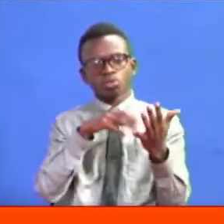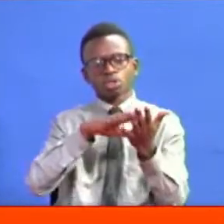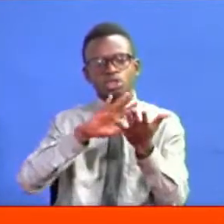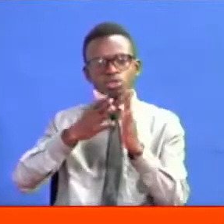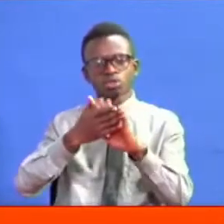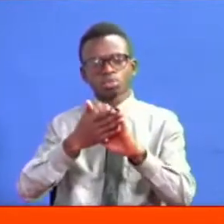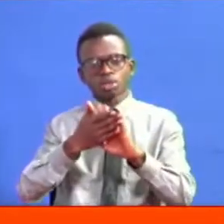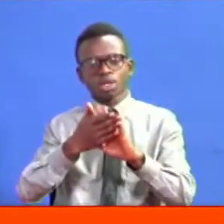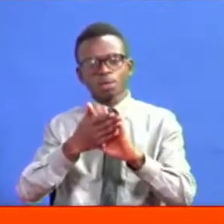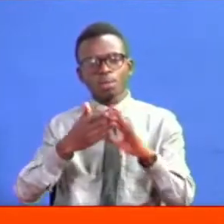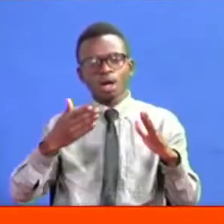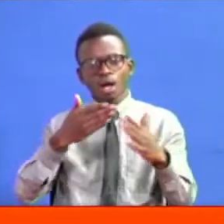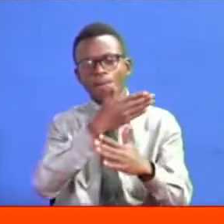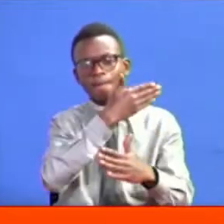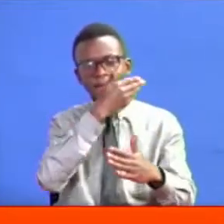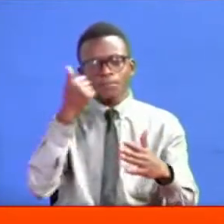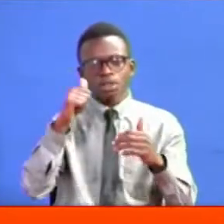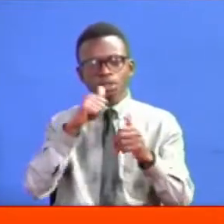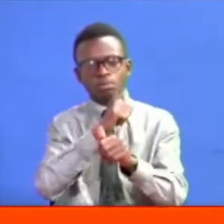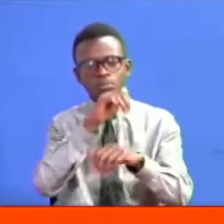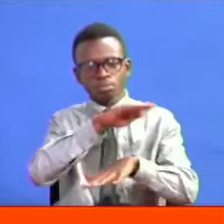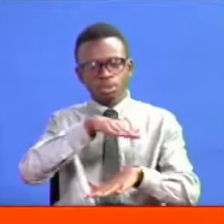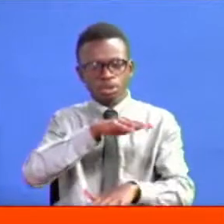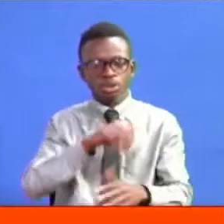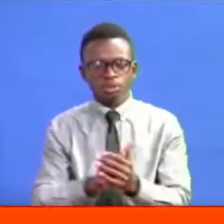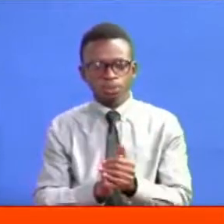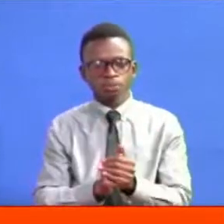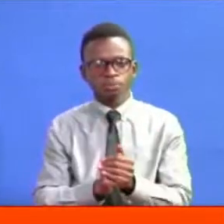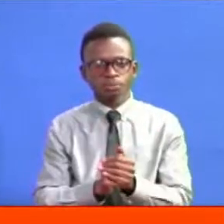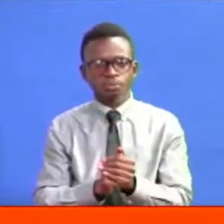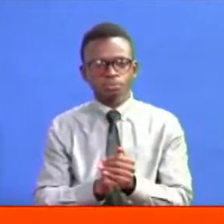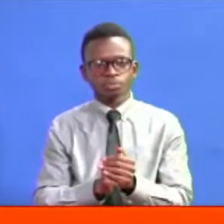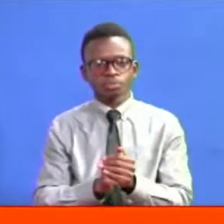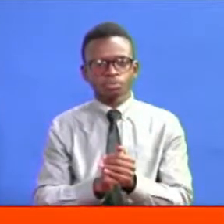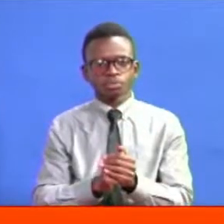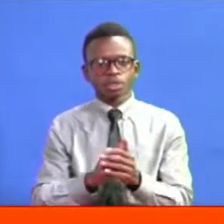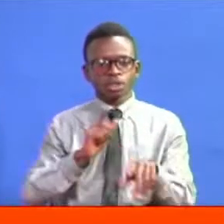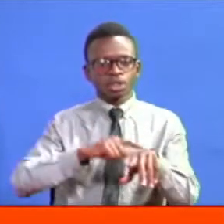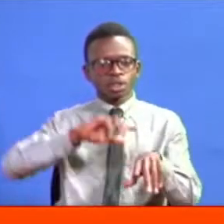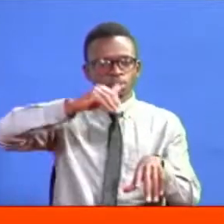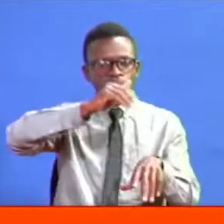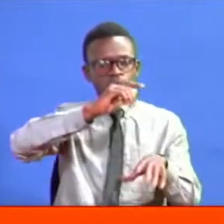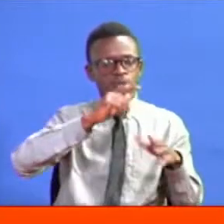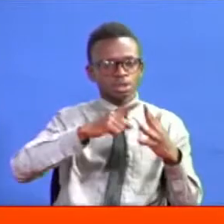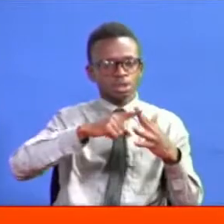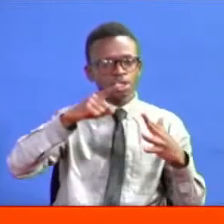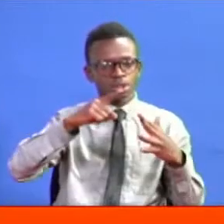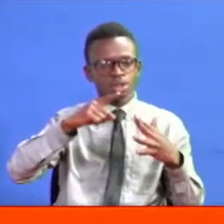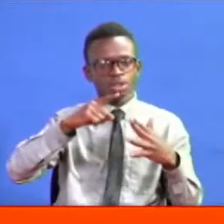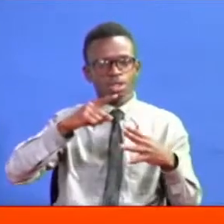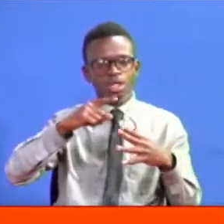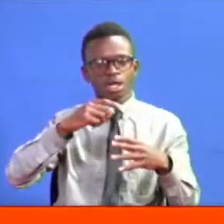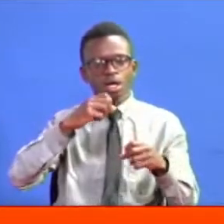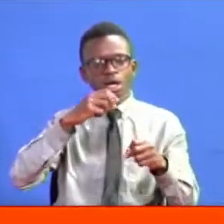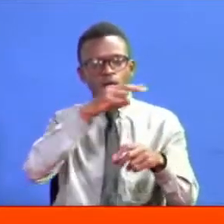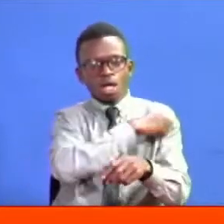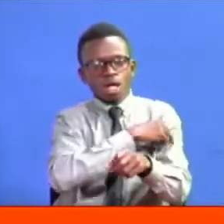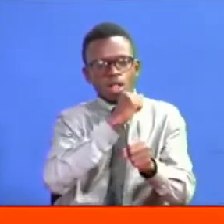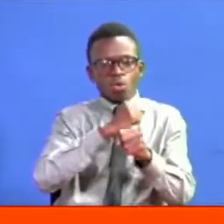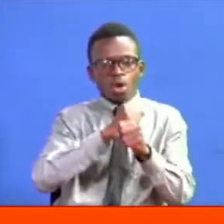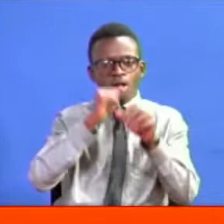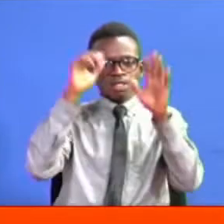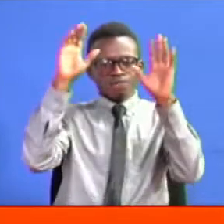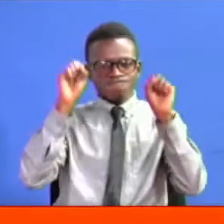ya kuangalia katika healthcare. Since the devolution of health, scenes of striking health workers from different counties have